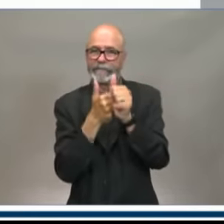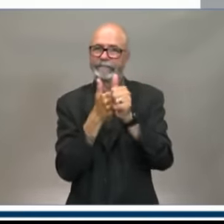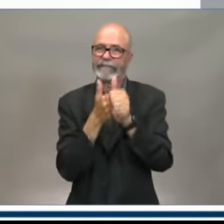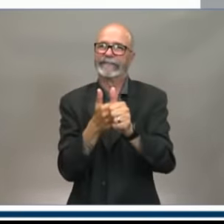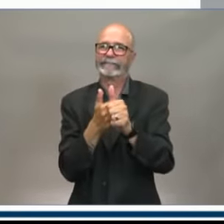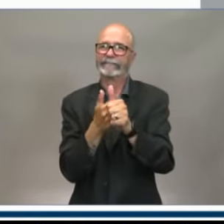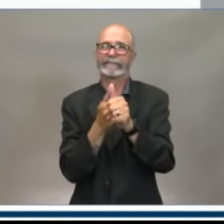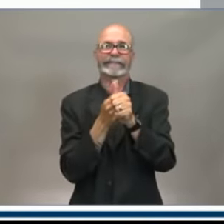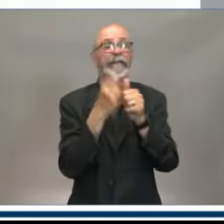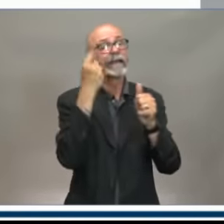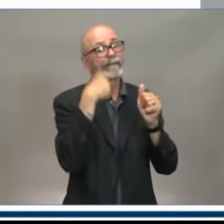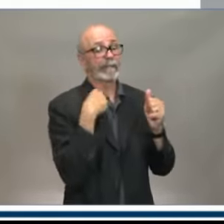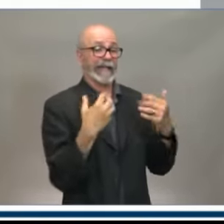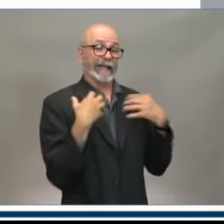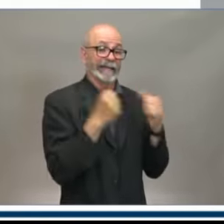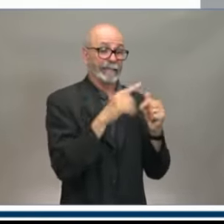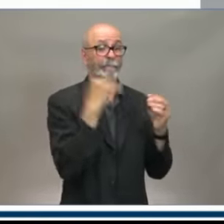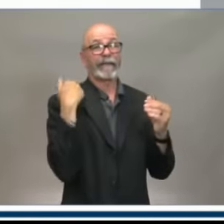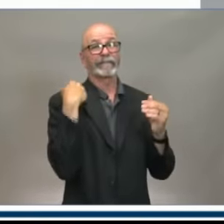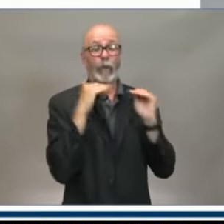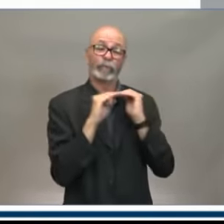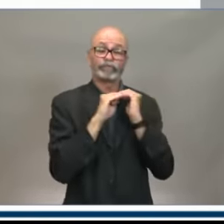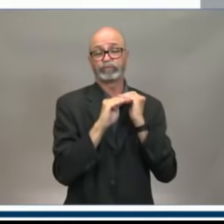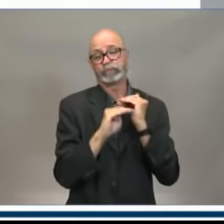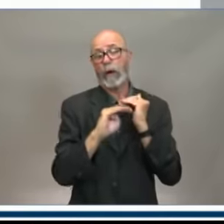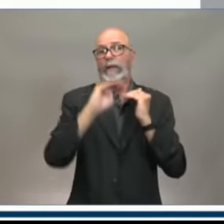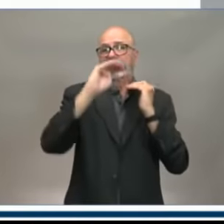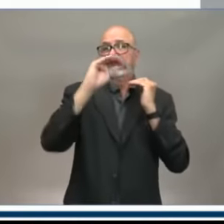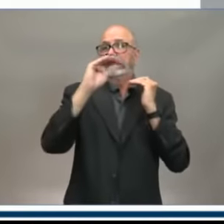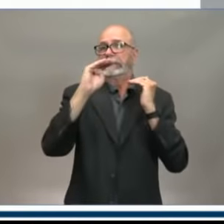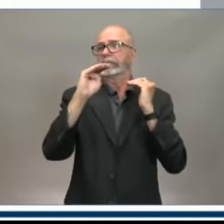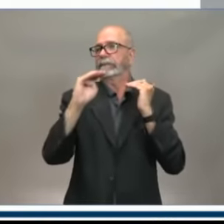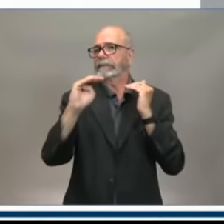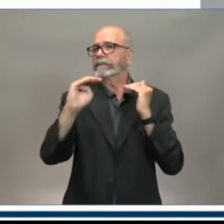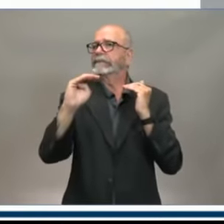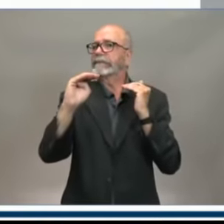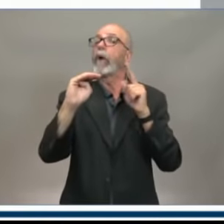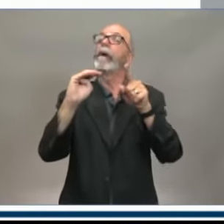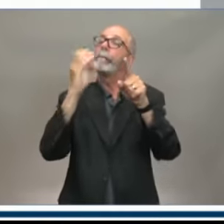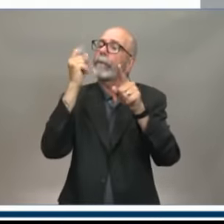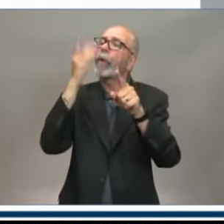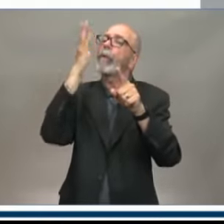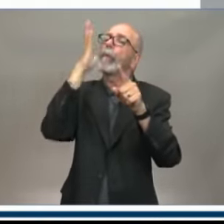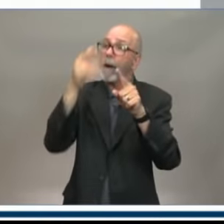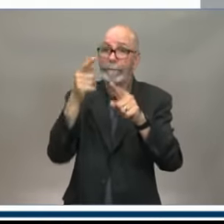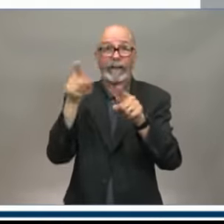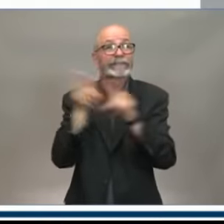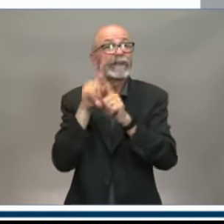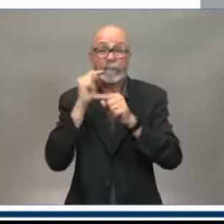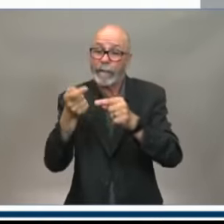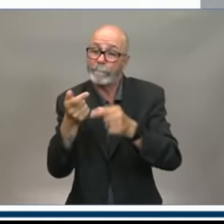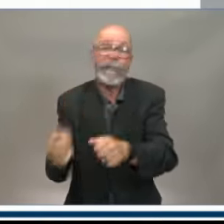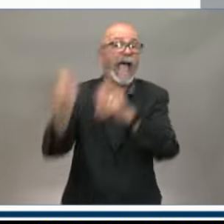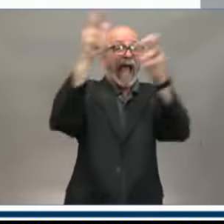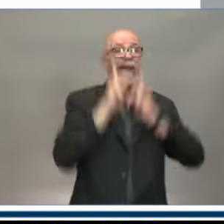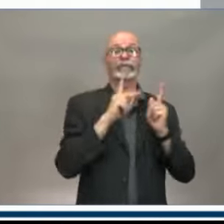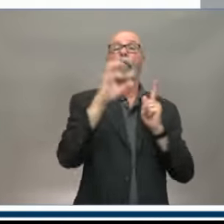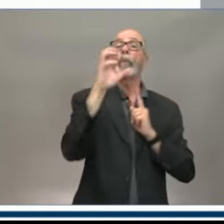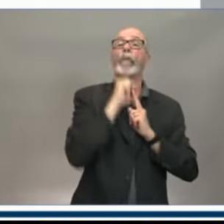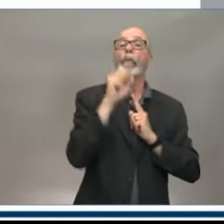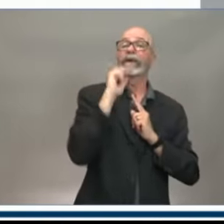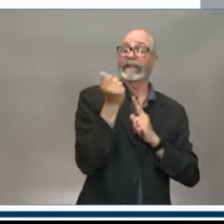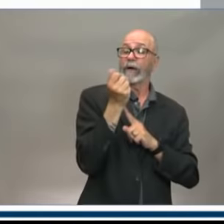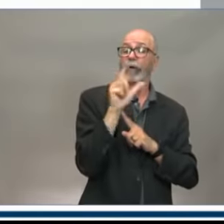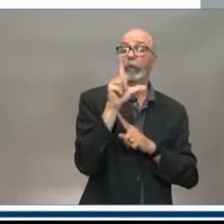going back to where we were in 2019. This is about a new normal living with COVID.